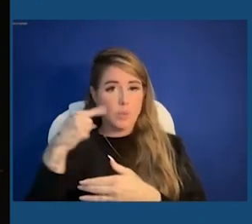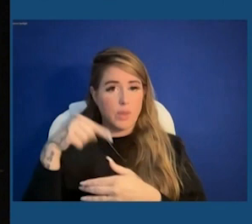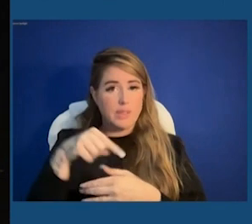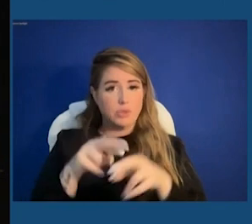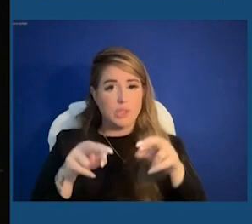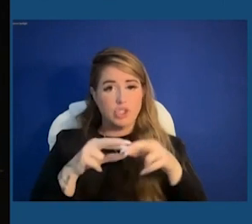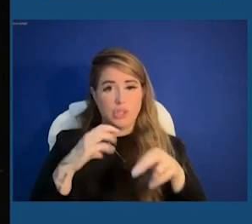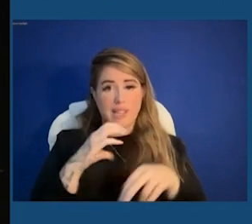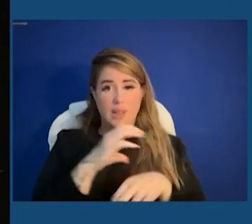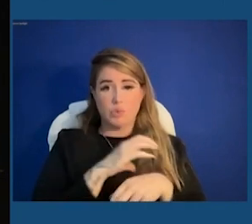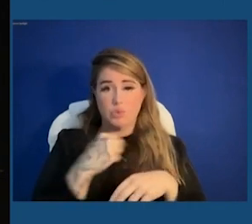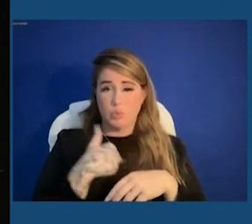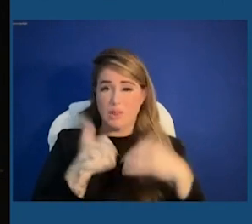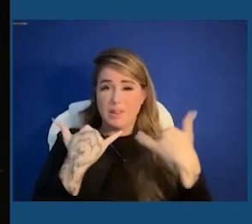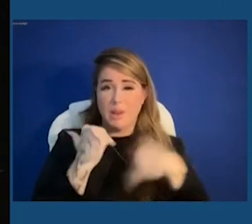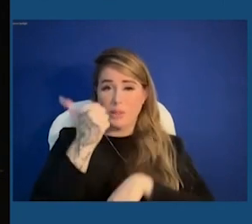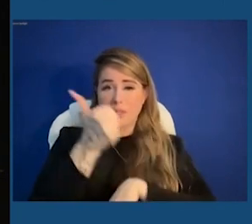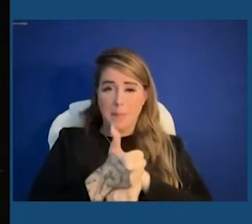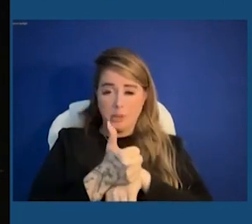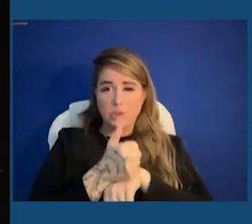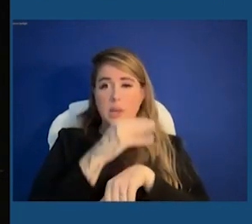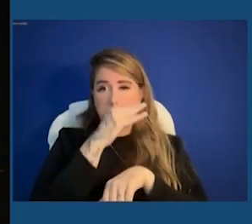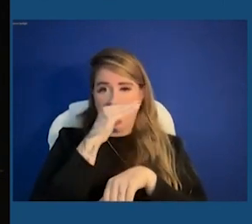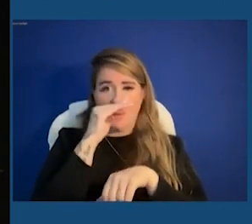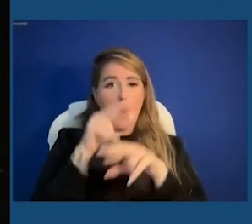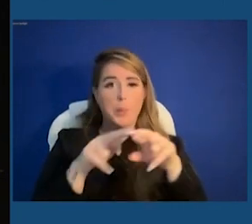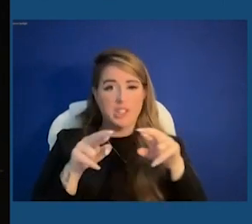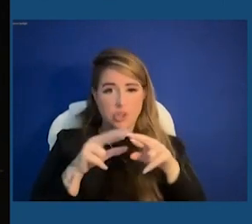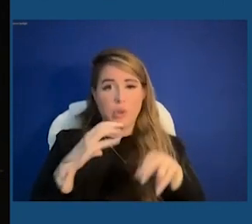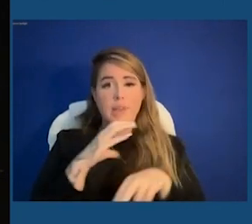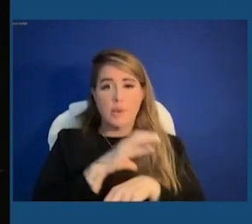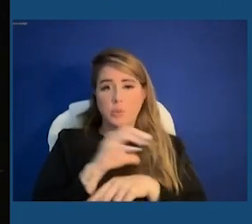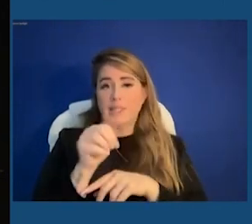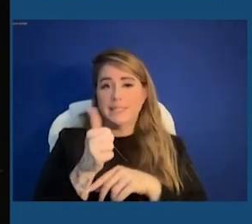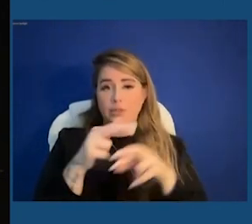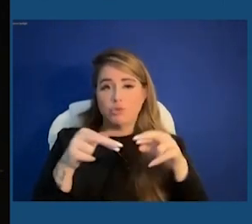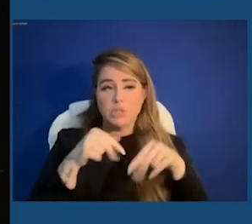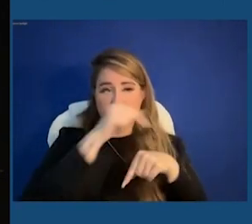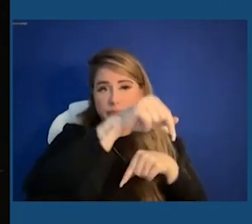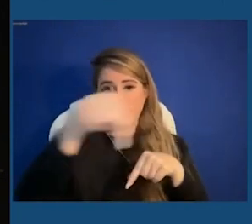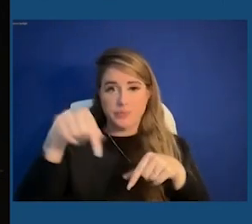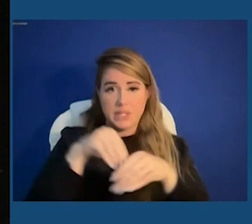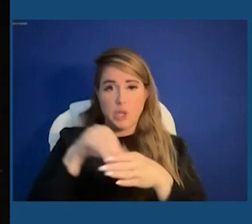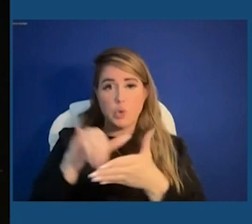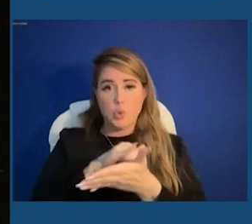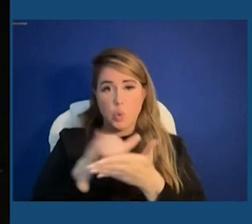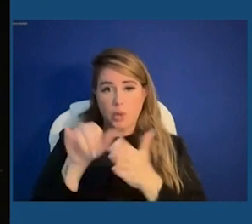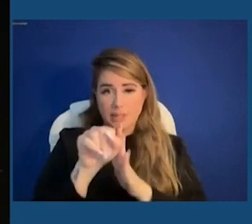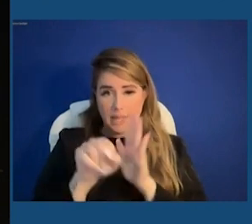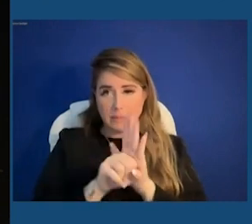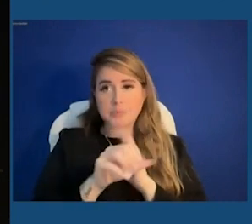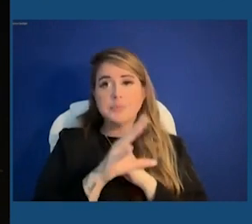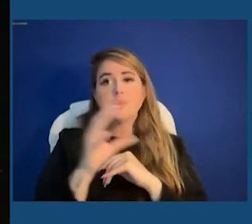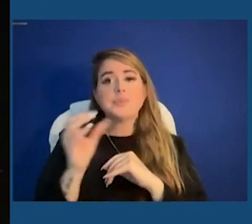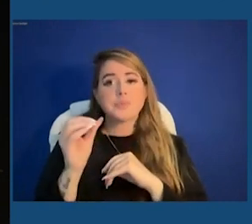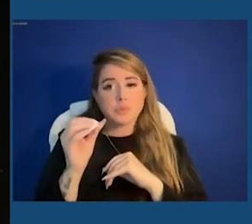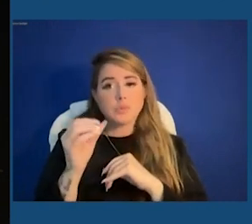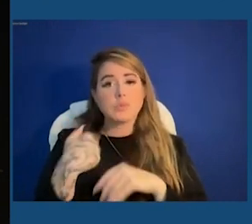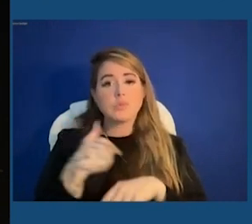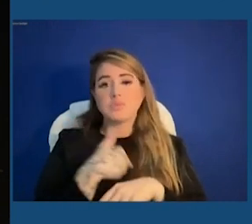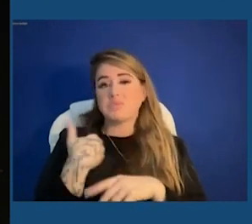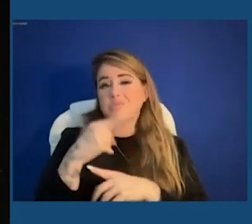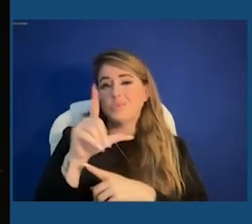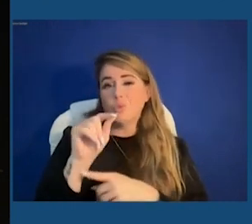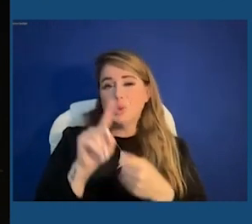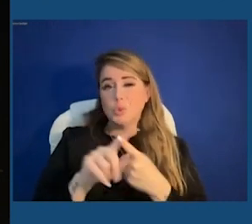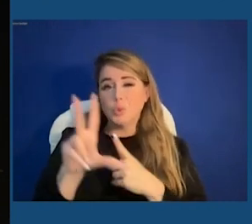are establishing regional councils, 10 regions throughout the state of New York, 20 to 30